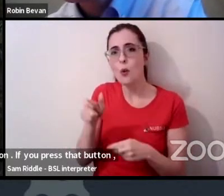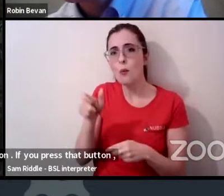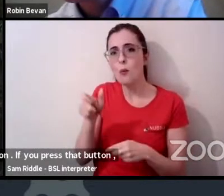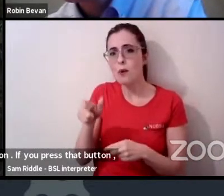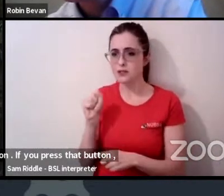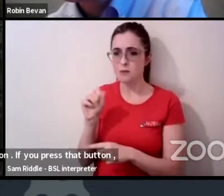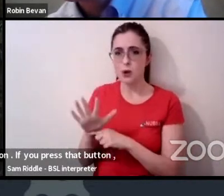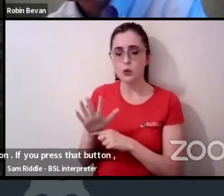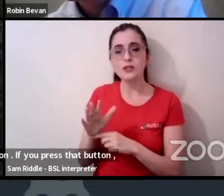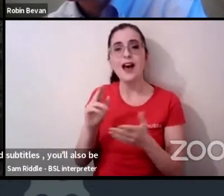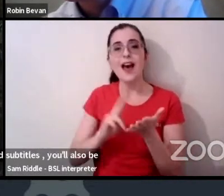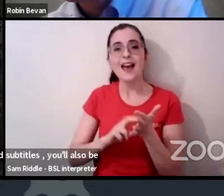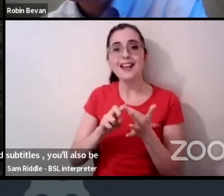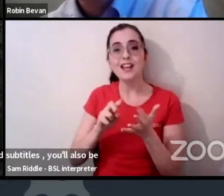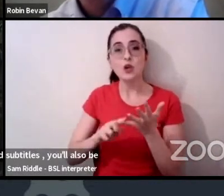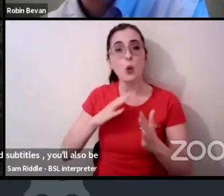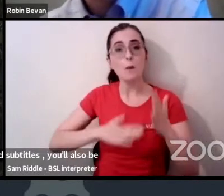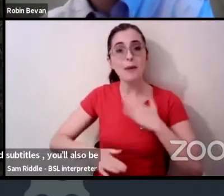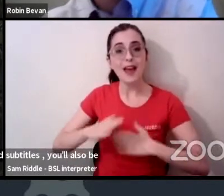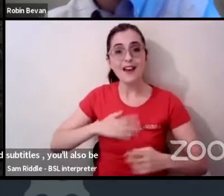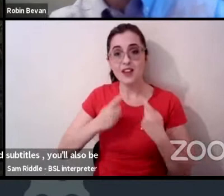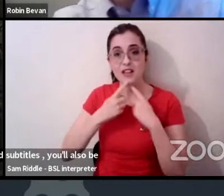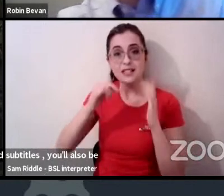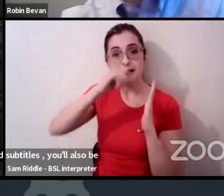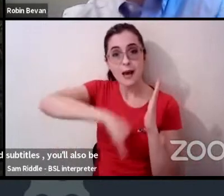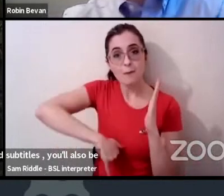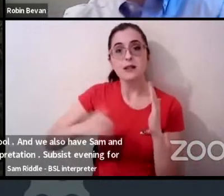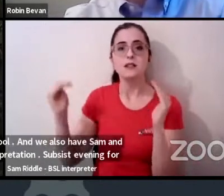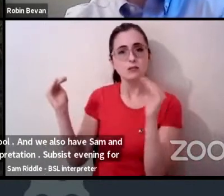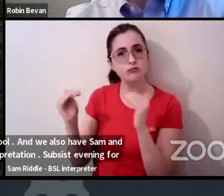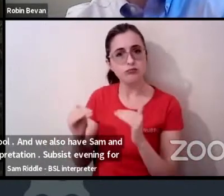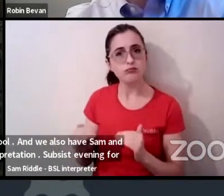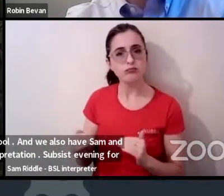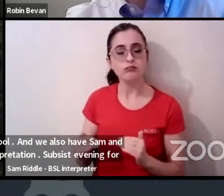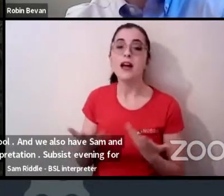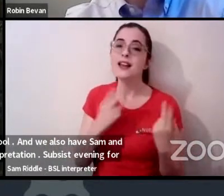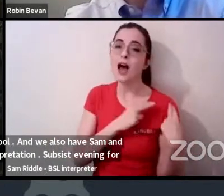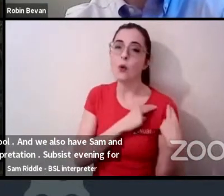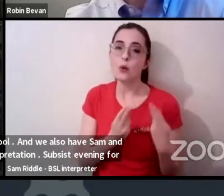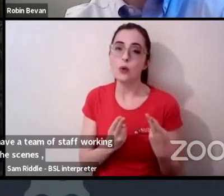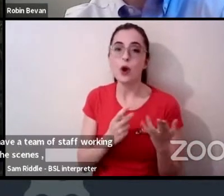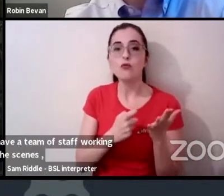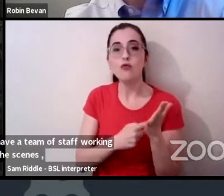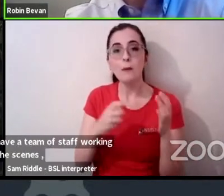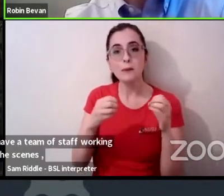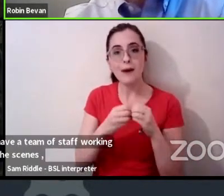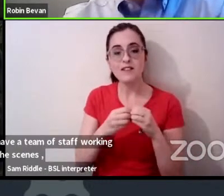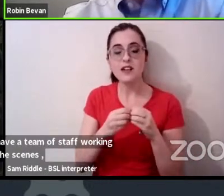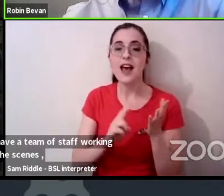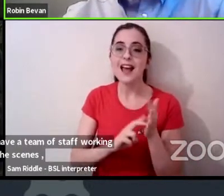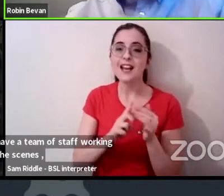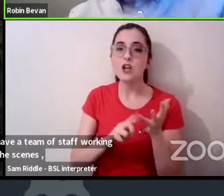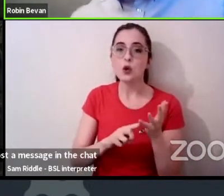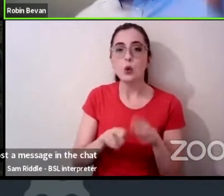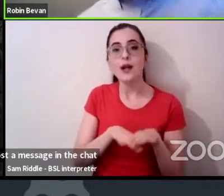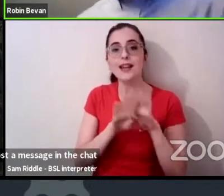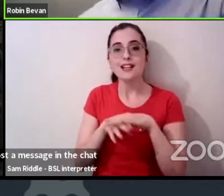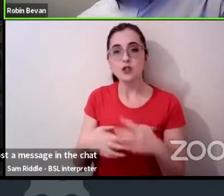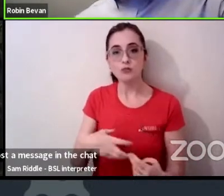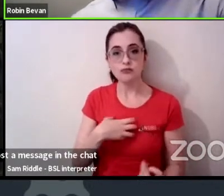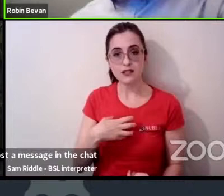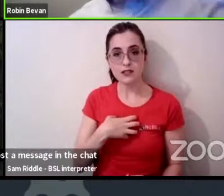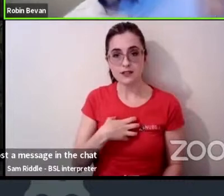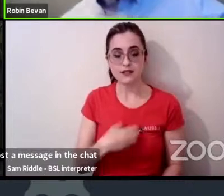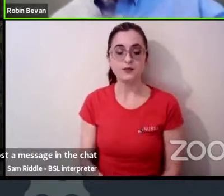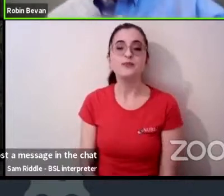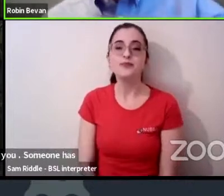statement. So without any further ado, I will hand over to Robin Bevan, the NEU National President, and good evening. Thank you. Thank you very much,